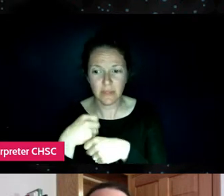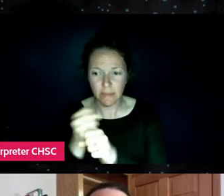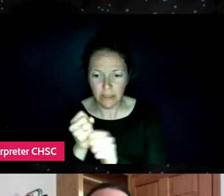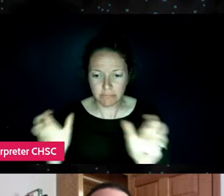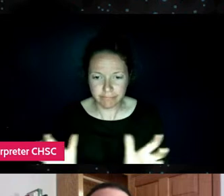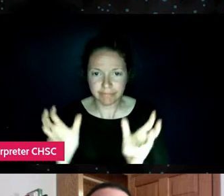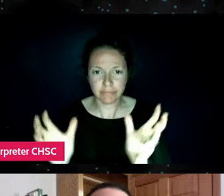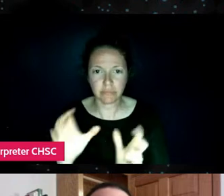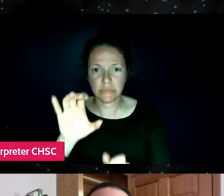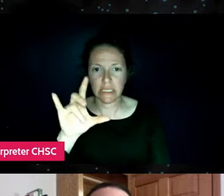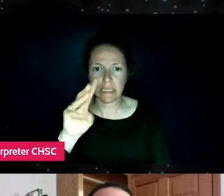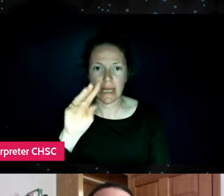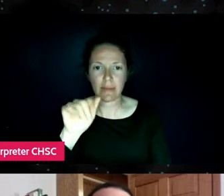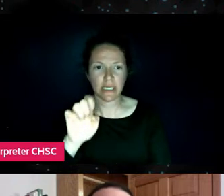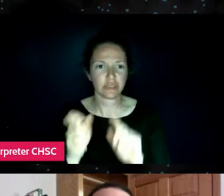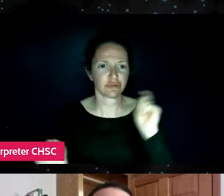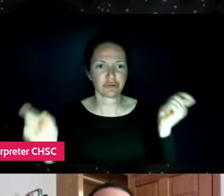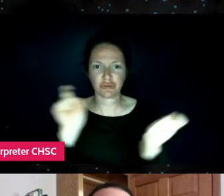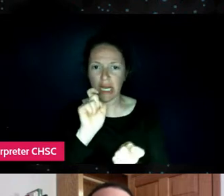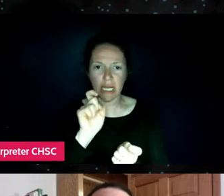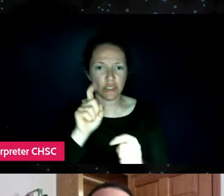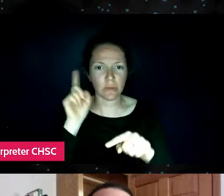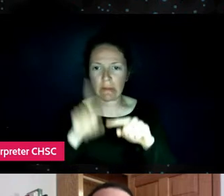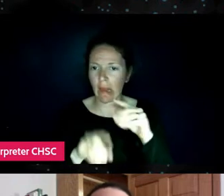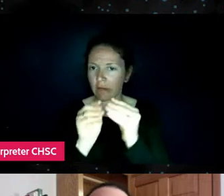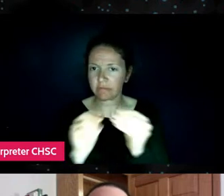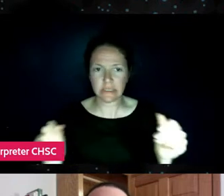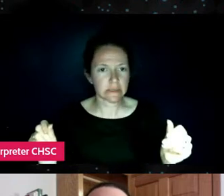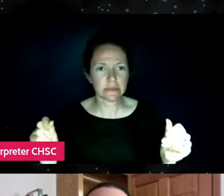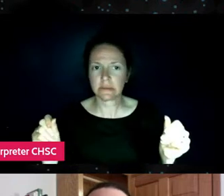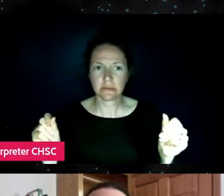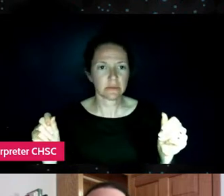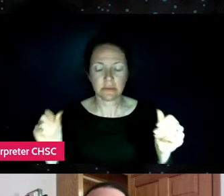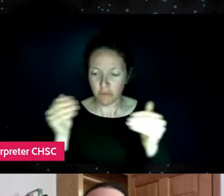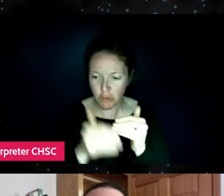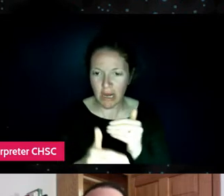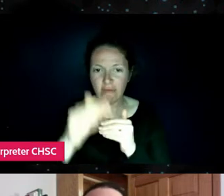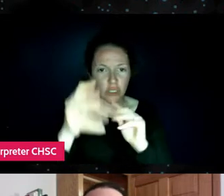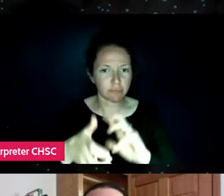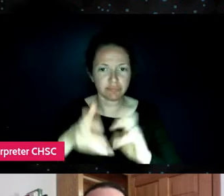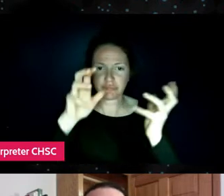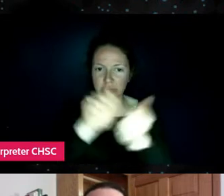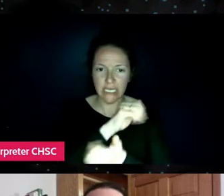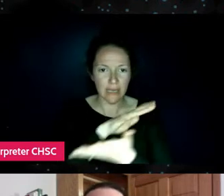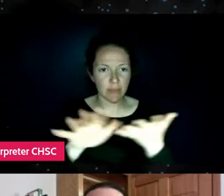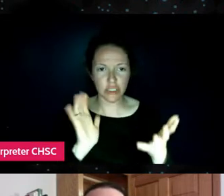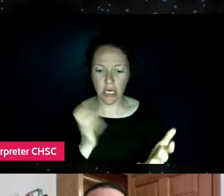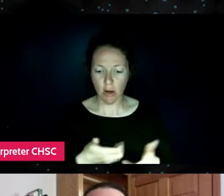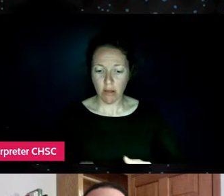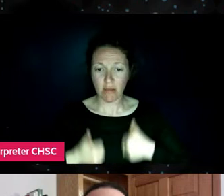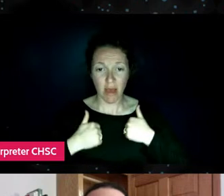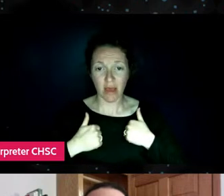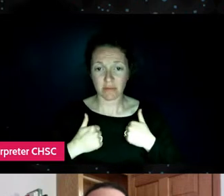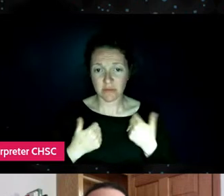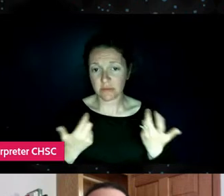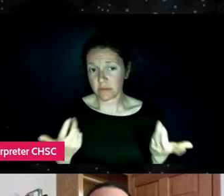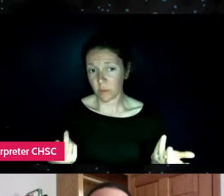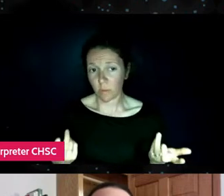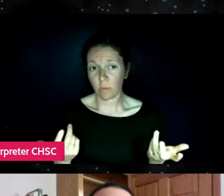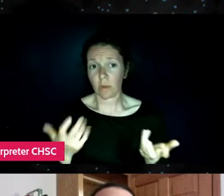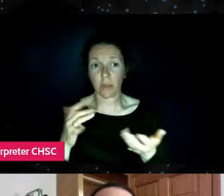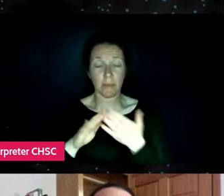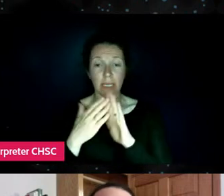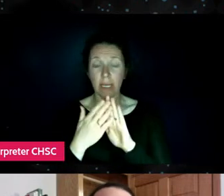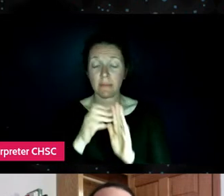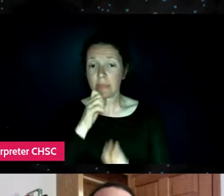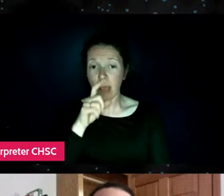change that's irreparably damaging and changing our lives as young people. And so it kind of just became not